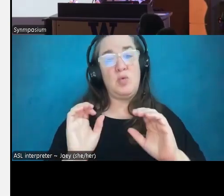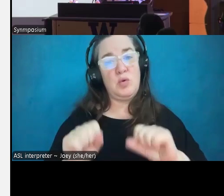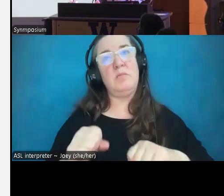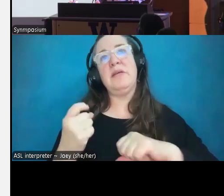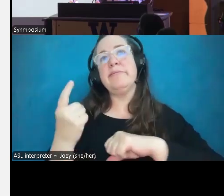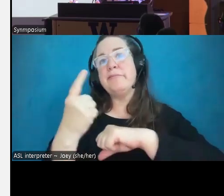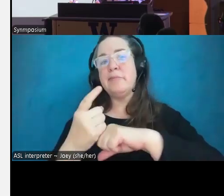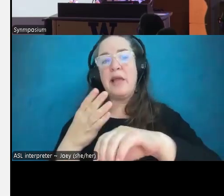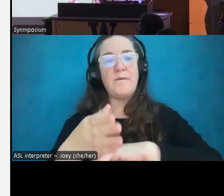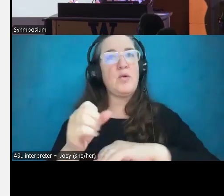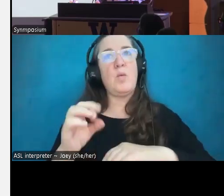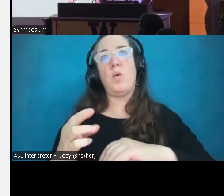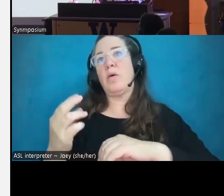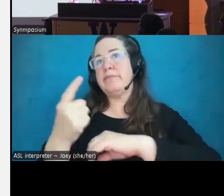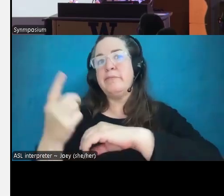crash.